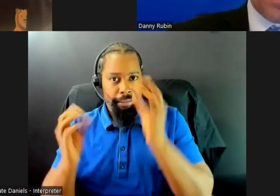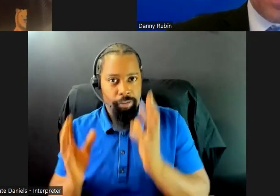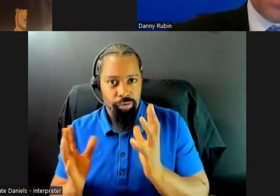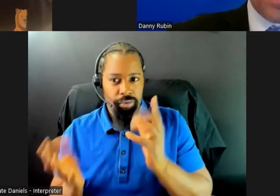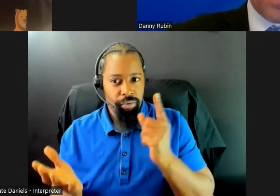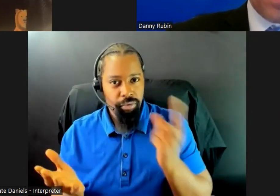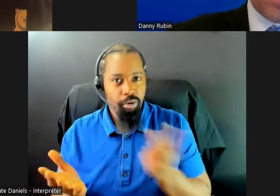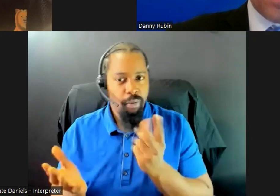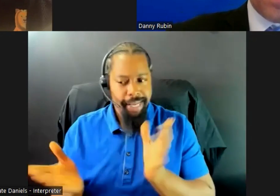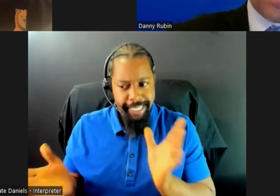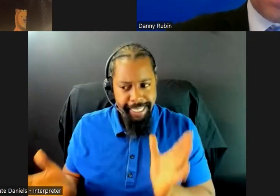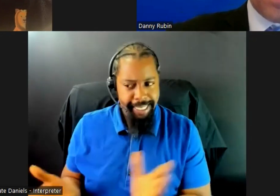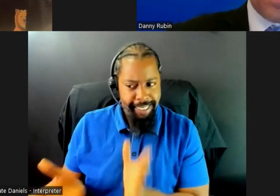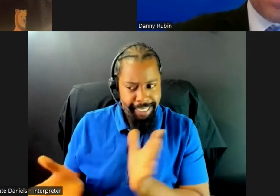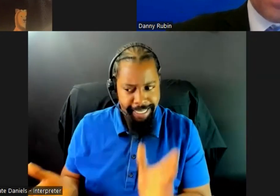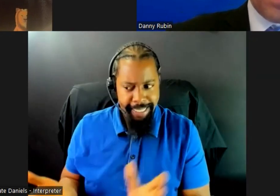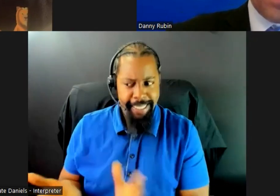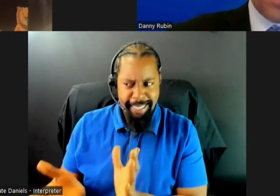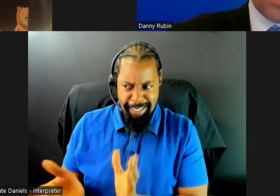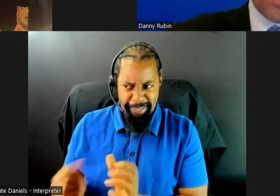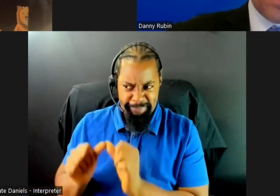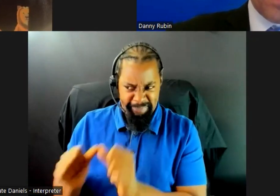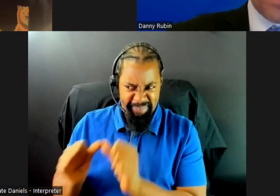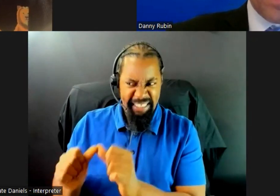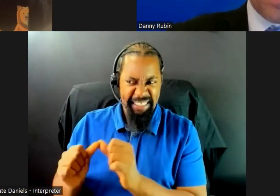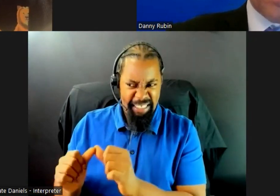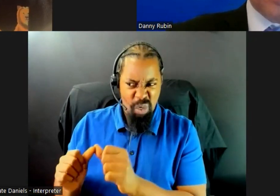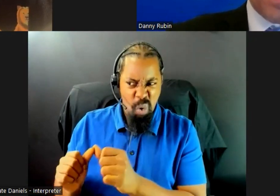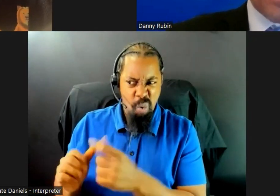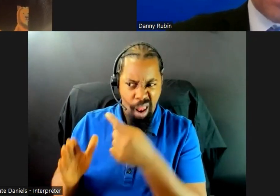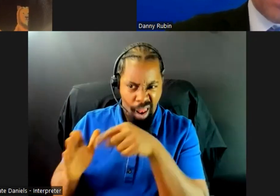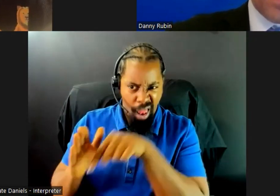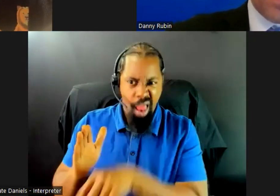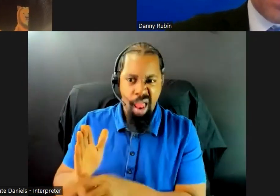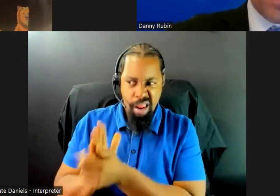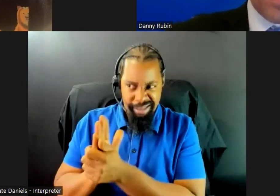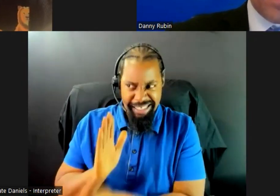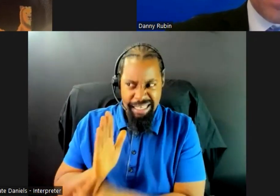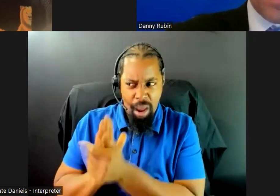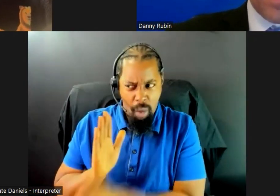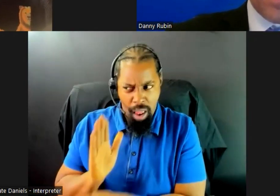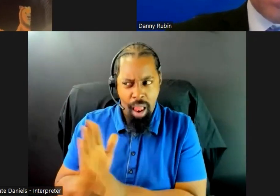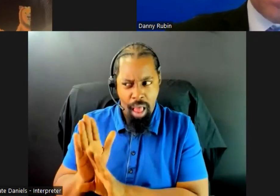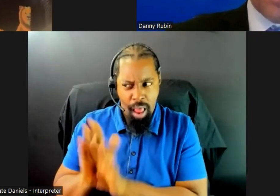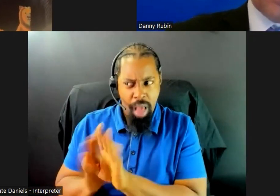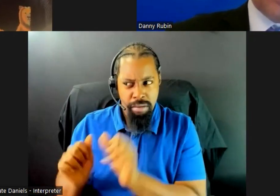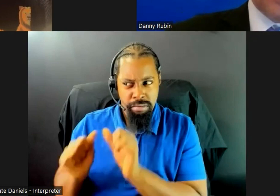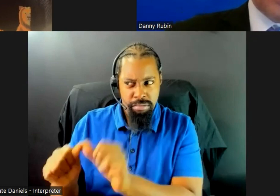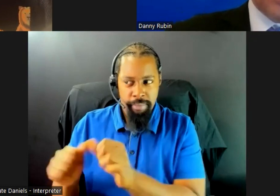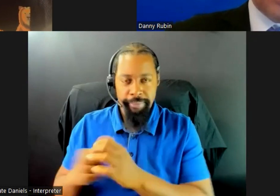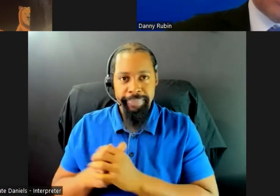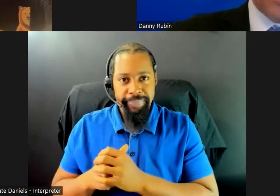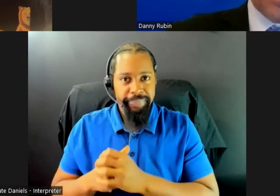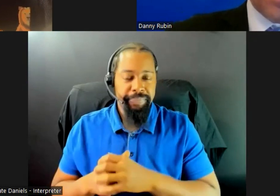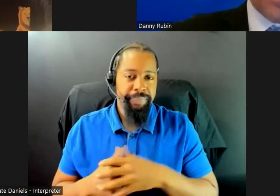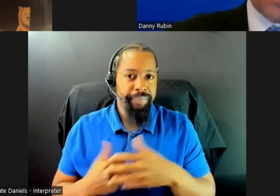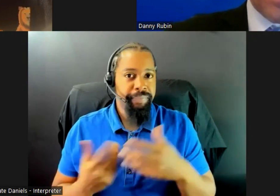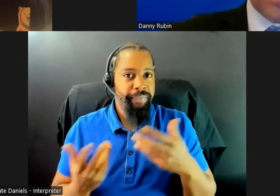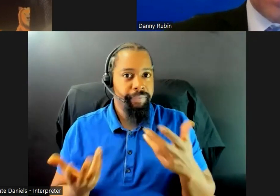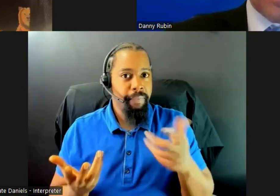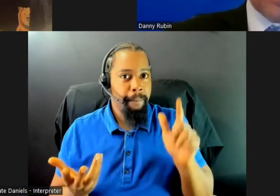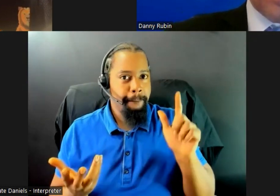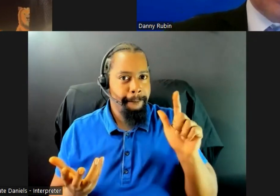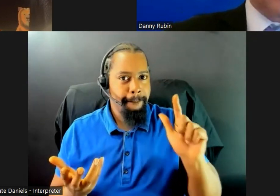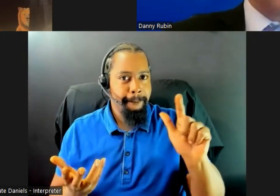to develop my talents. And the thing is that later on